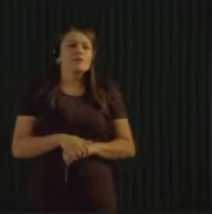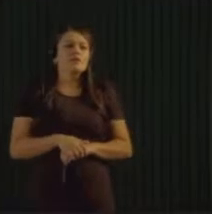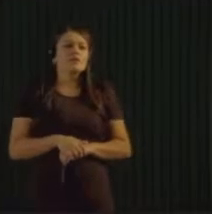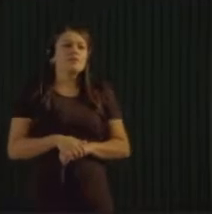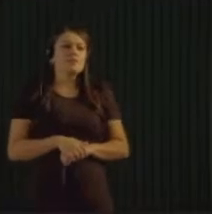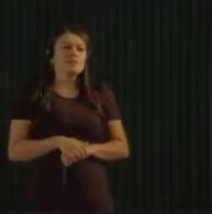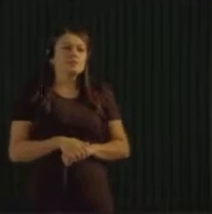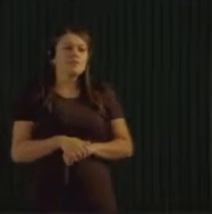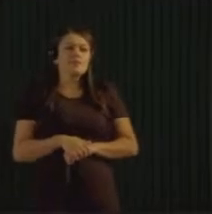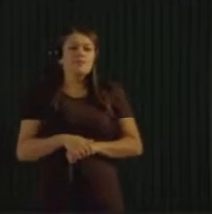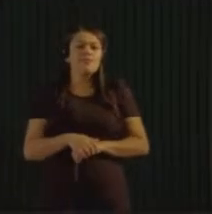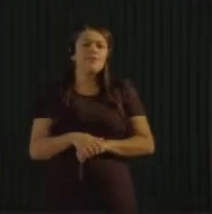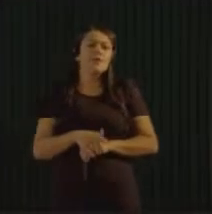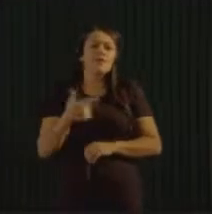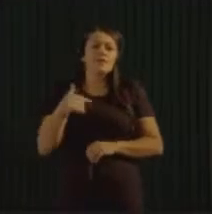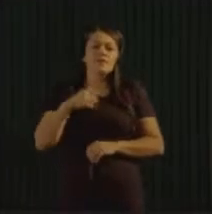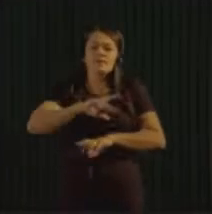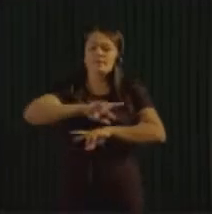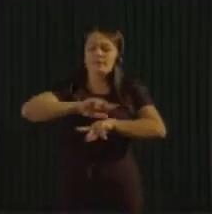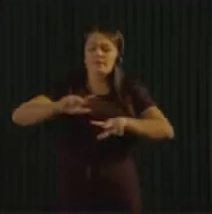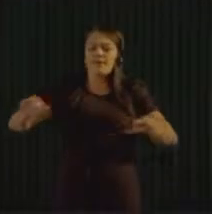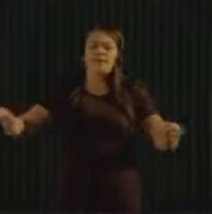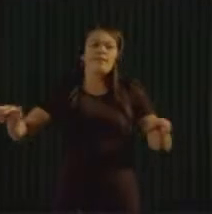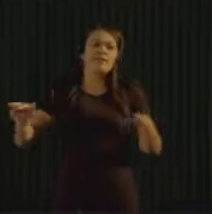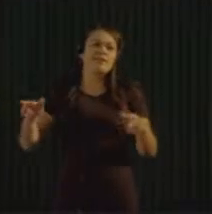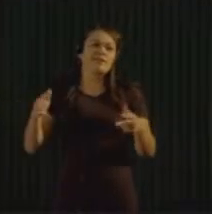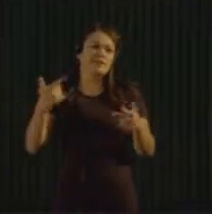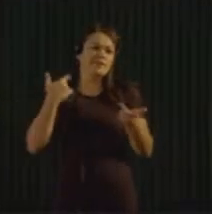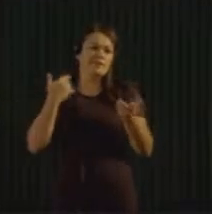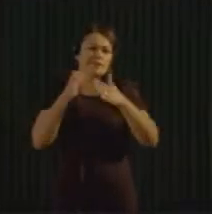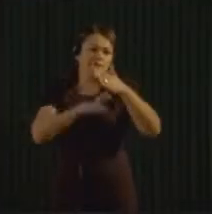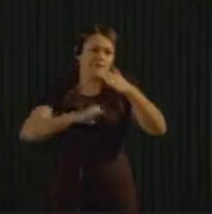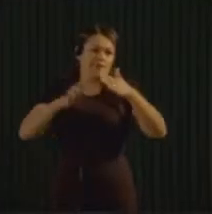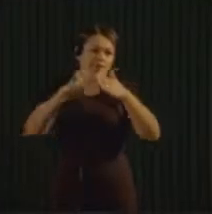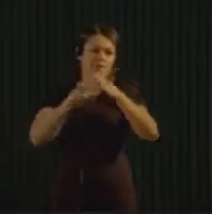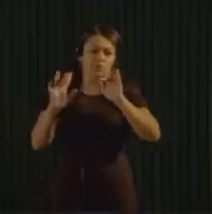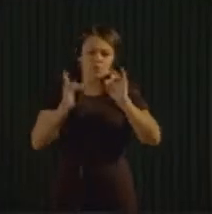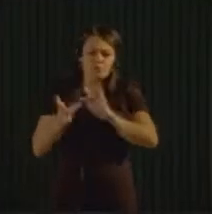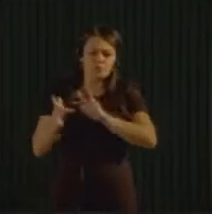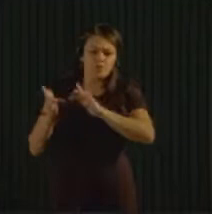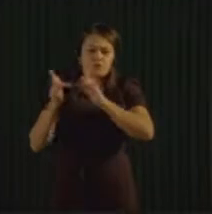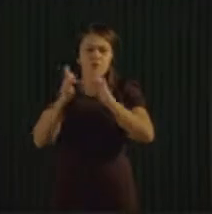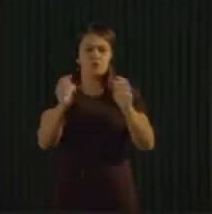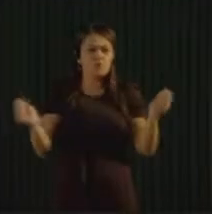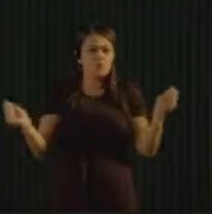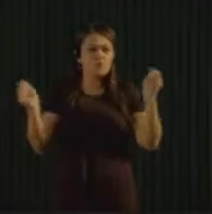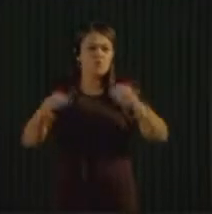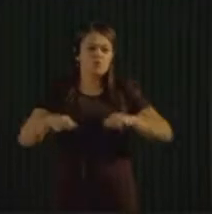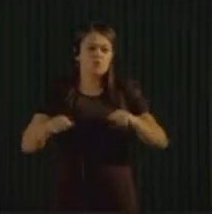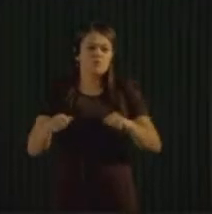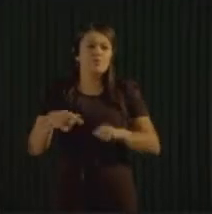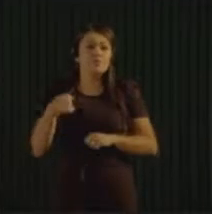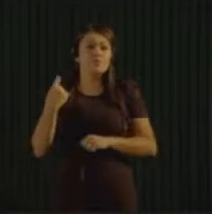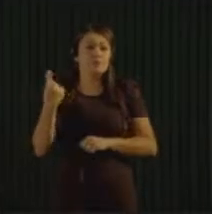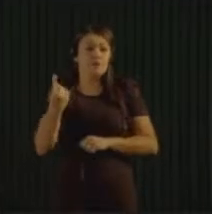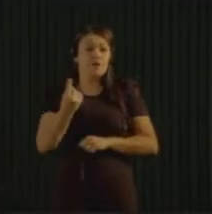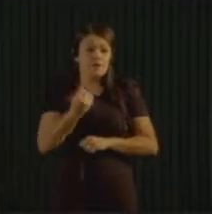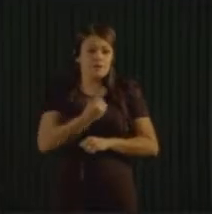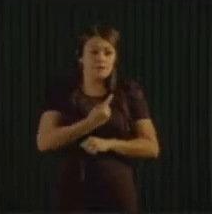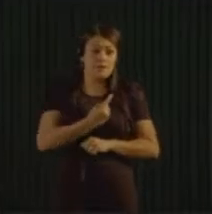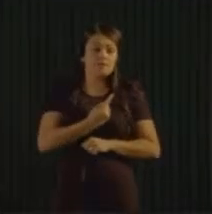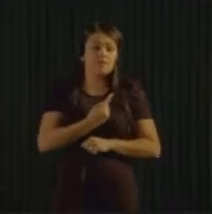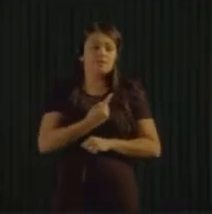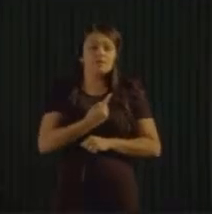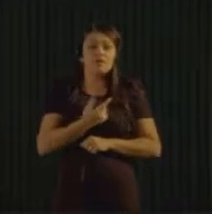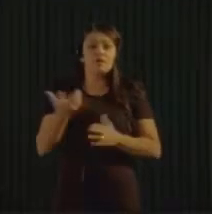then by doing that visualizations, it was of course easier for them to communicate to the customers, but at the same time also